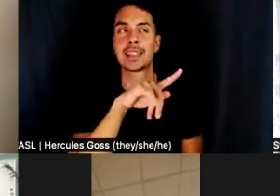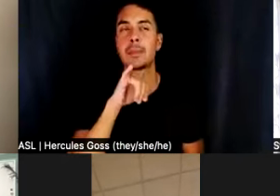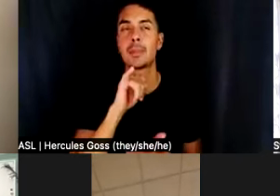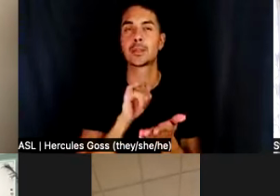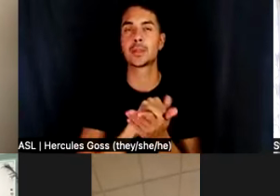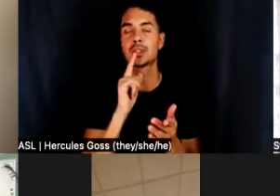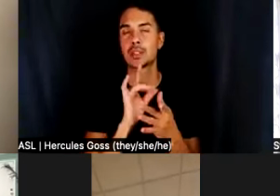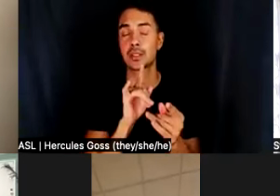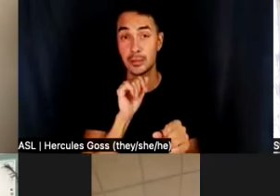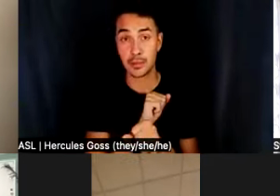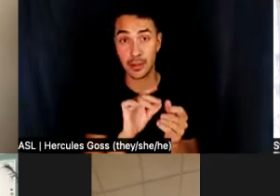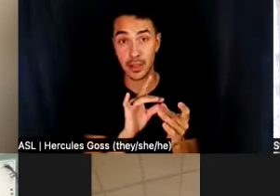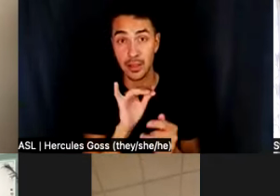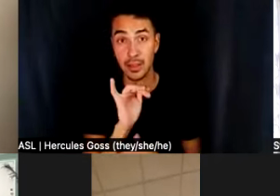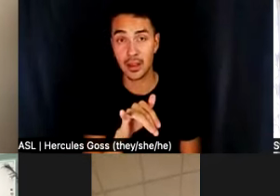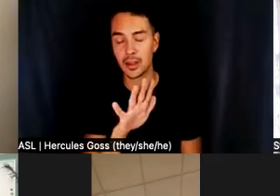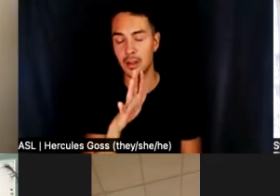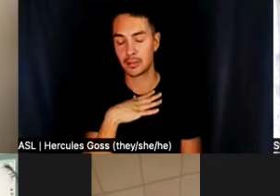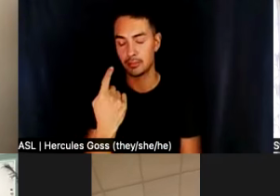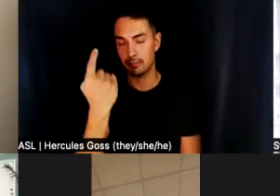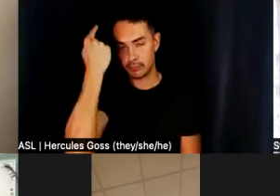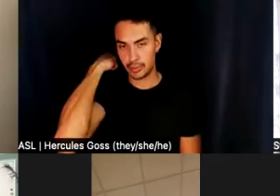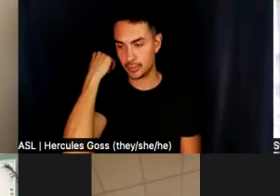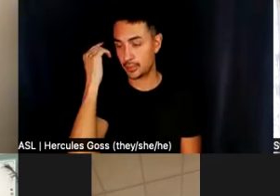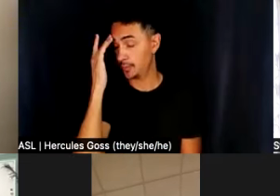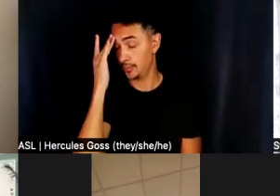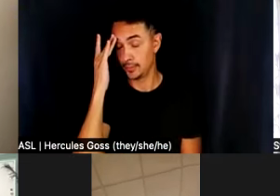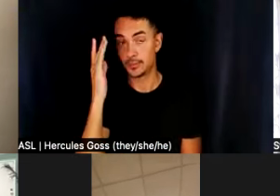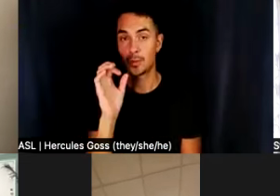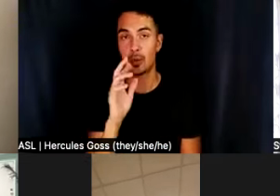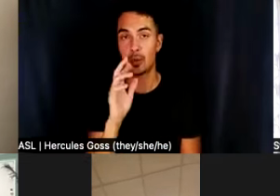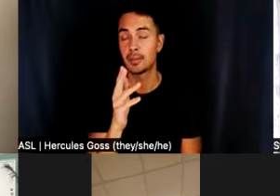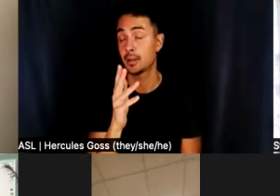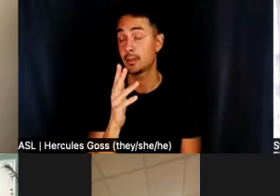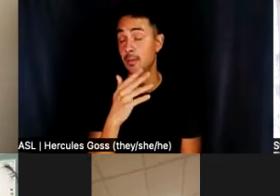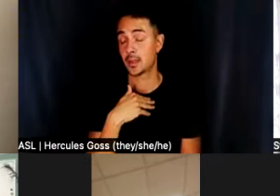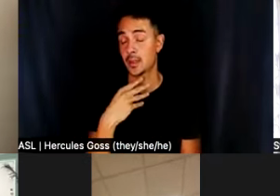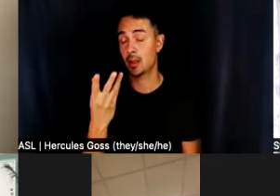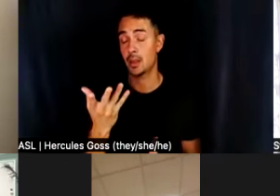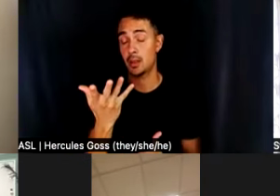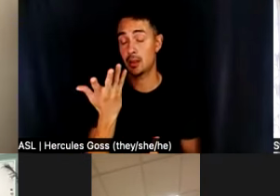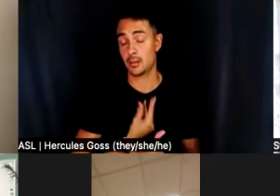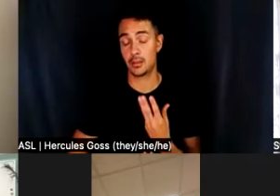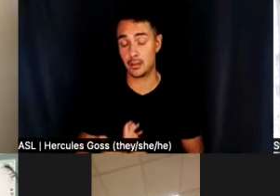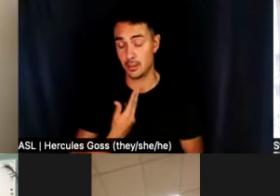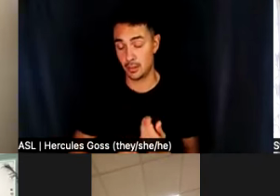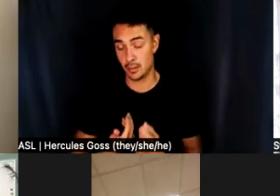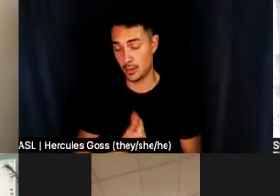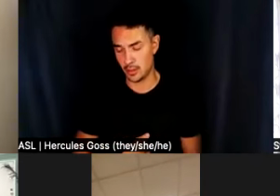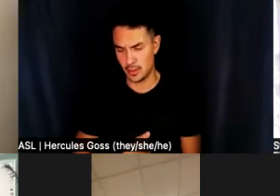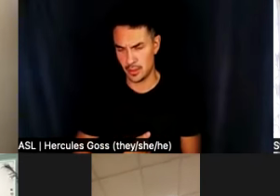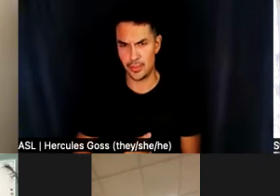right? Or I must be misunderstanding. Or maybe we internalize things and we start to feel